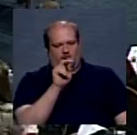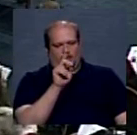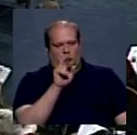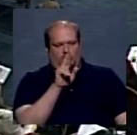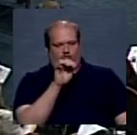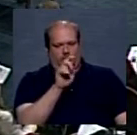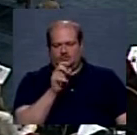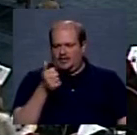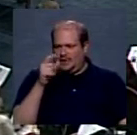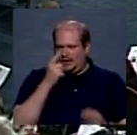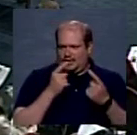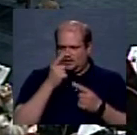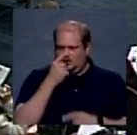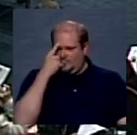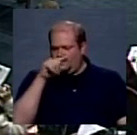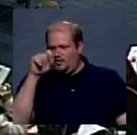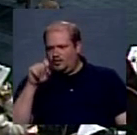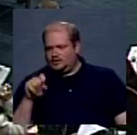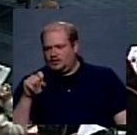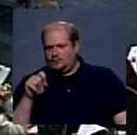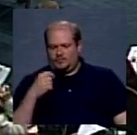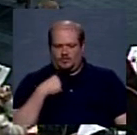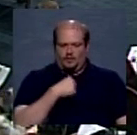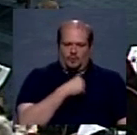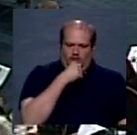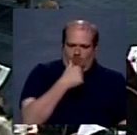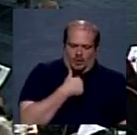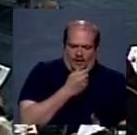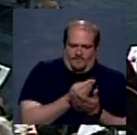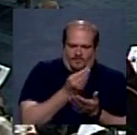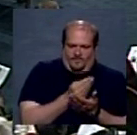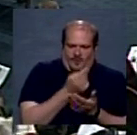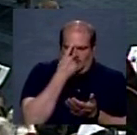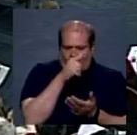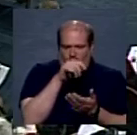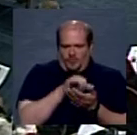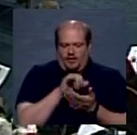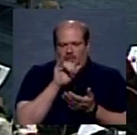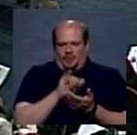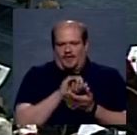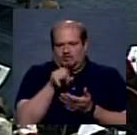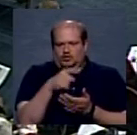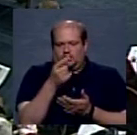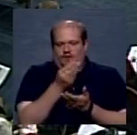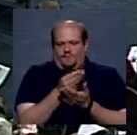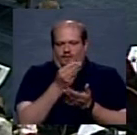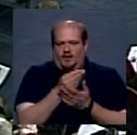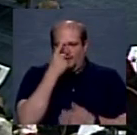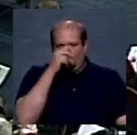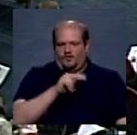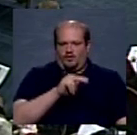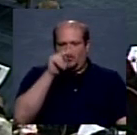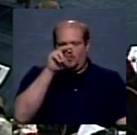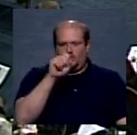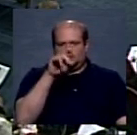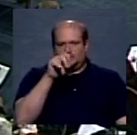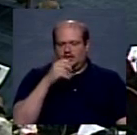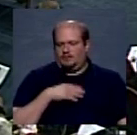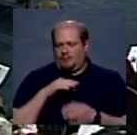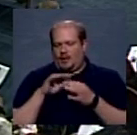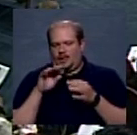Is there any consideration for the south side? We don't have the funding for that. This is just funding for the north side. Okay. My